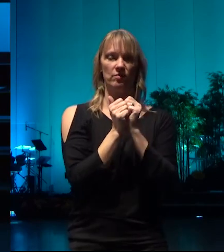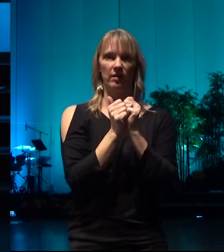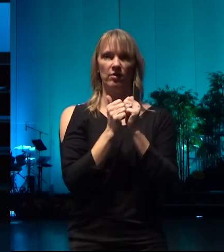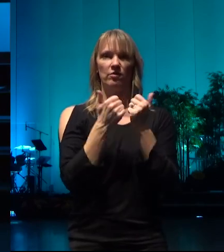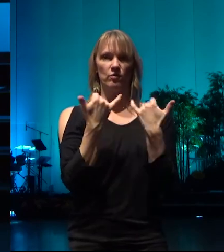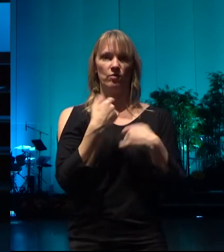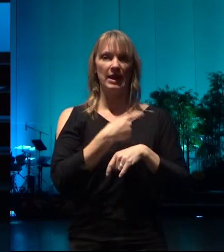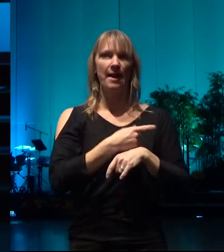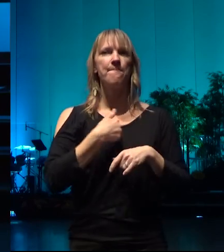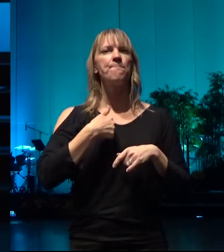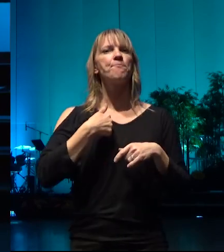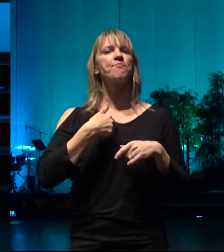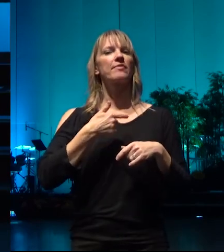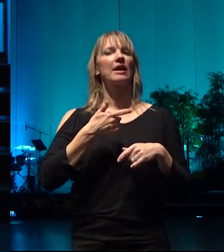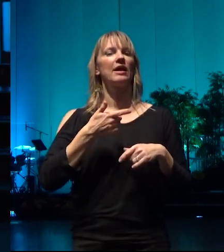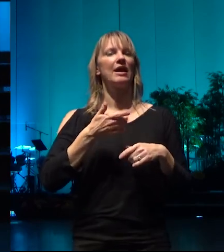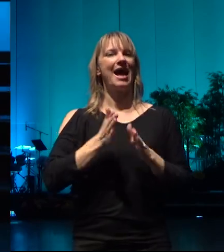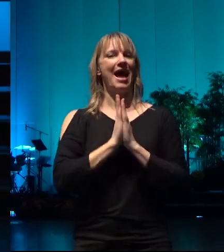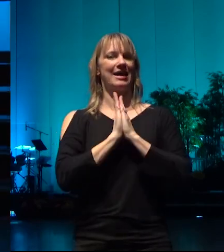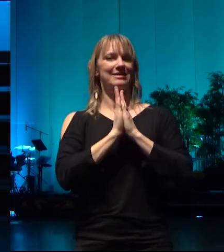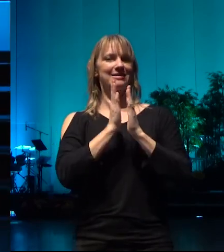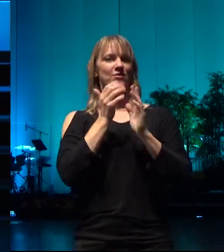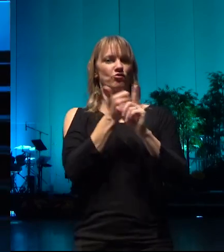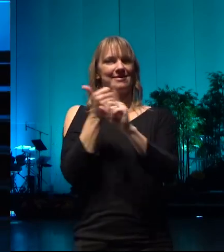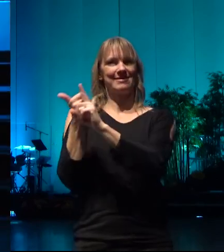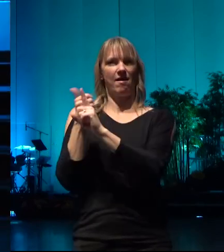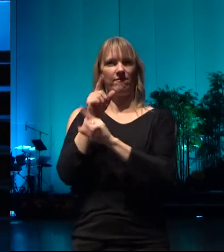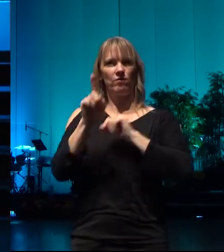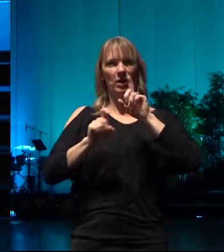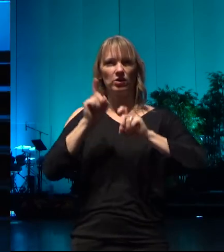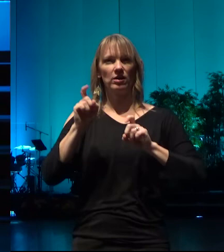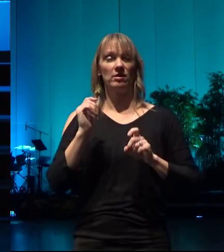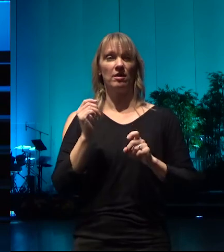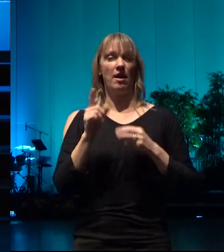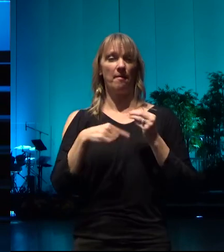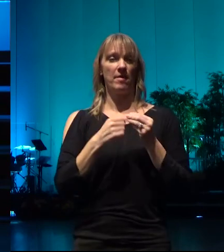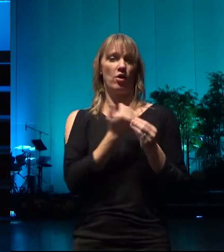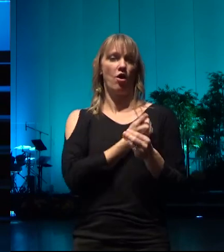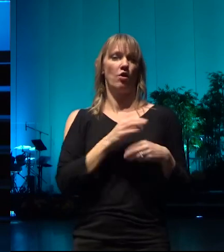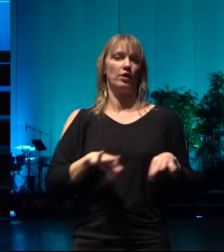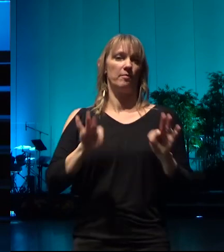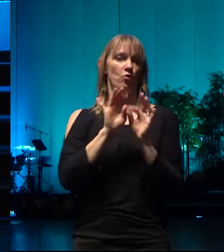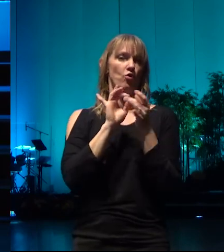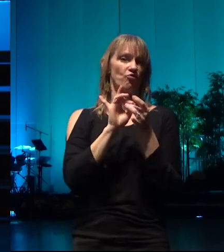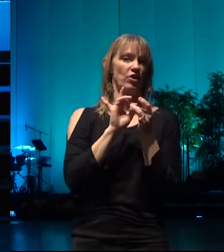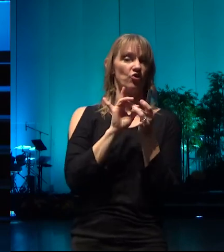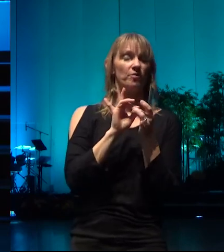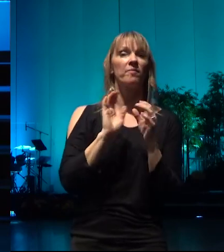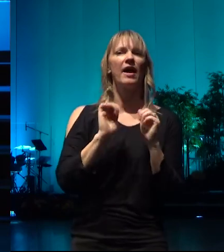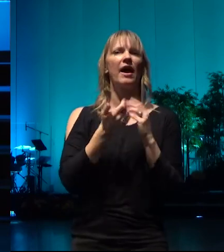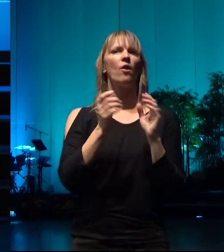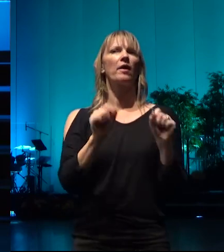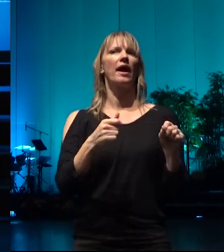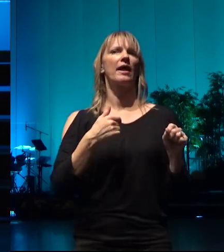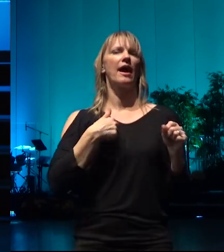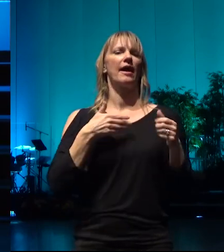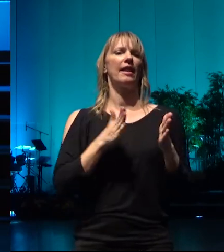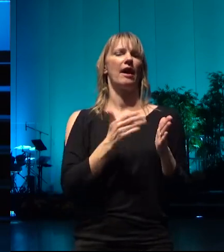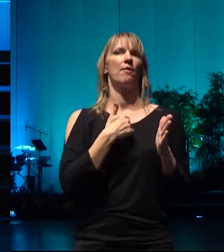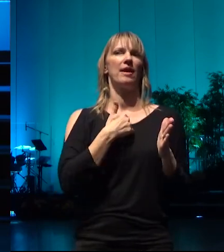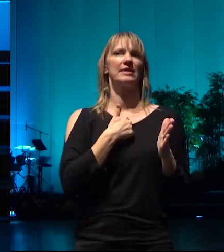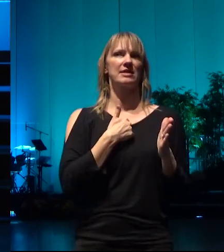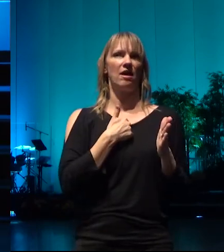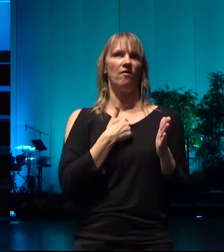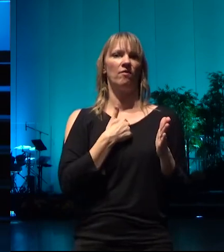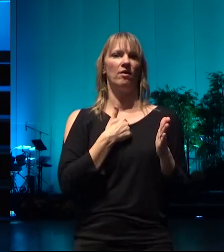more connected? What could I do to create more authenticity in my relationships? How could I listen